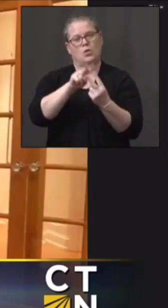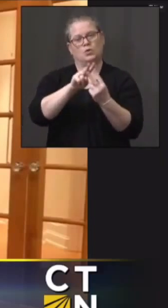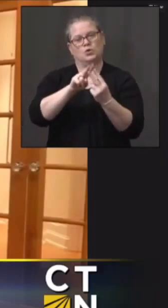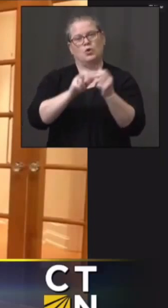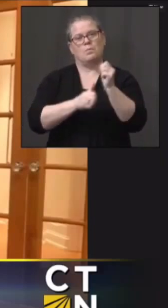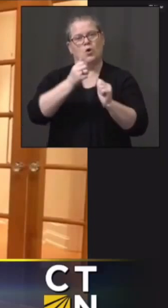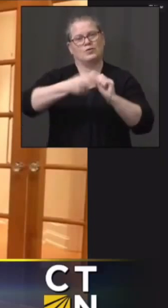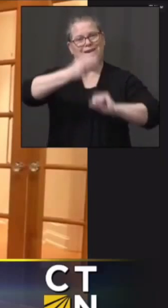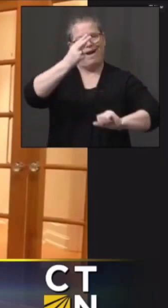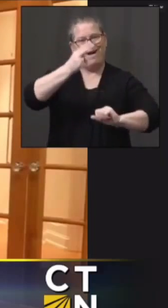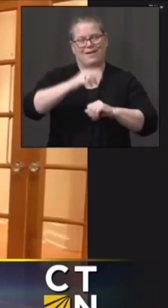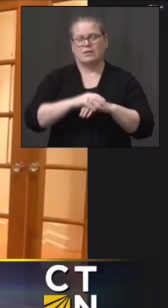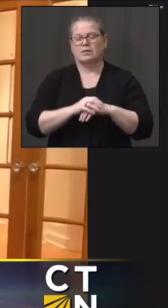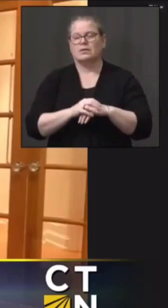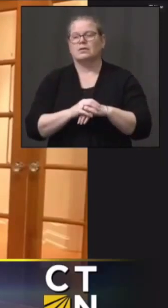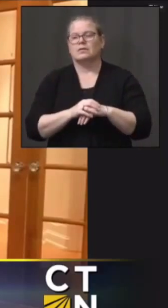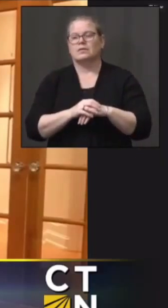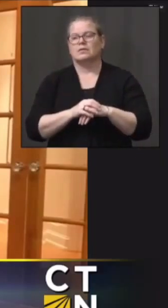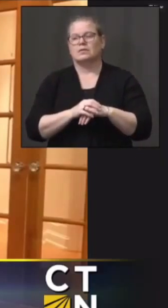of ICU capacity,